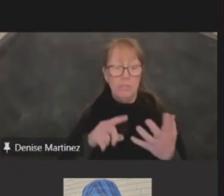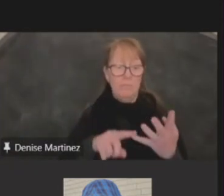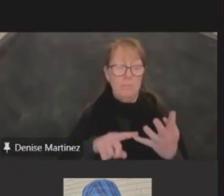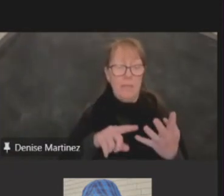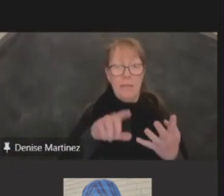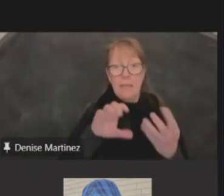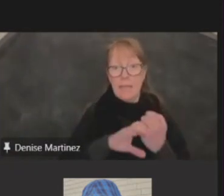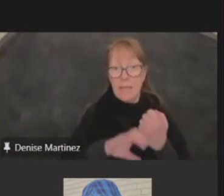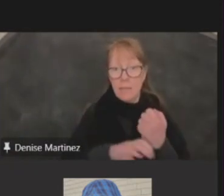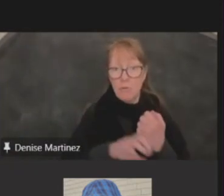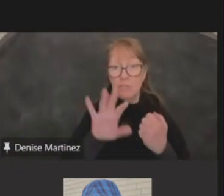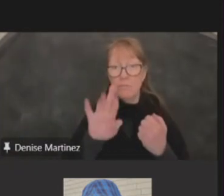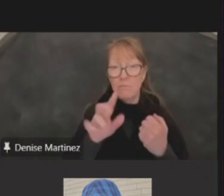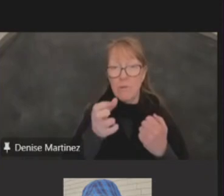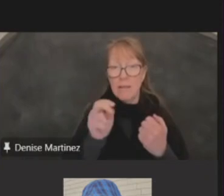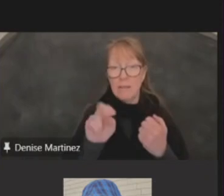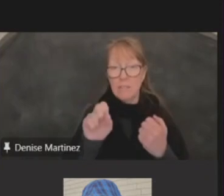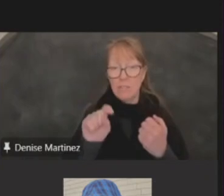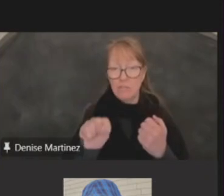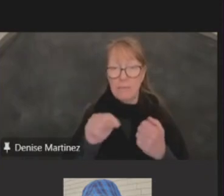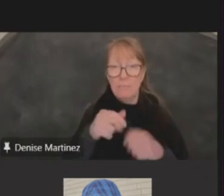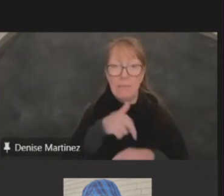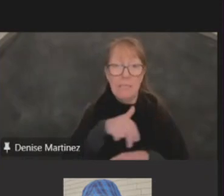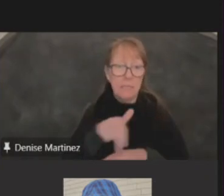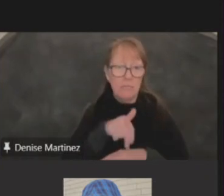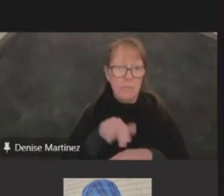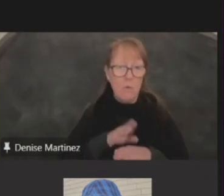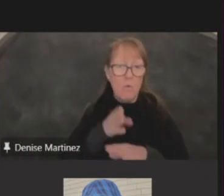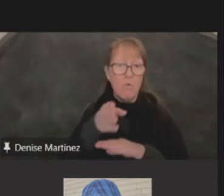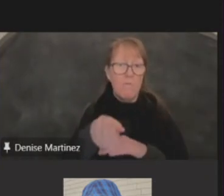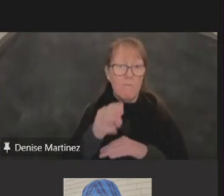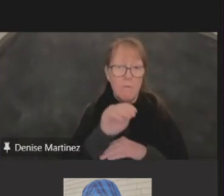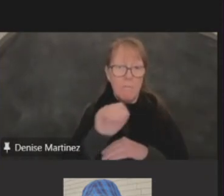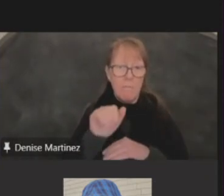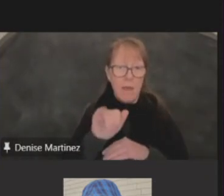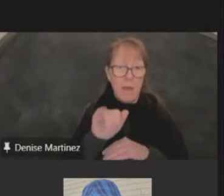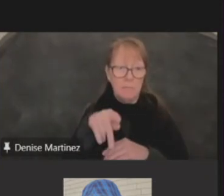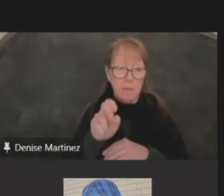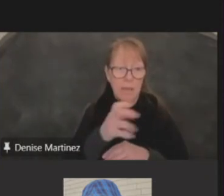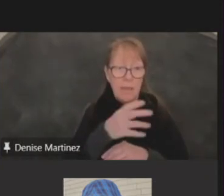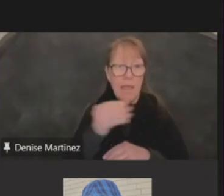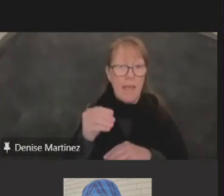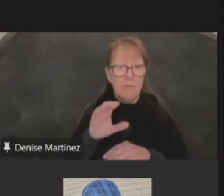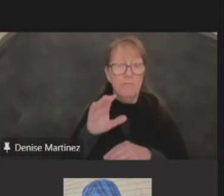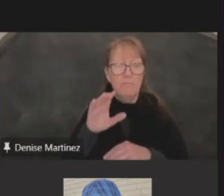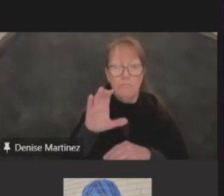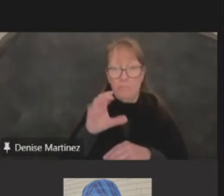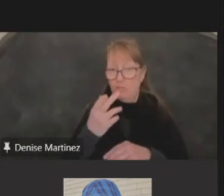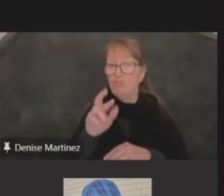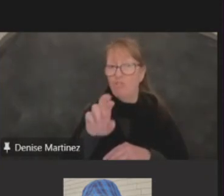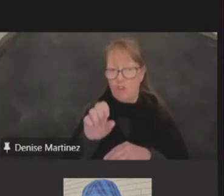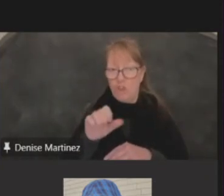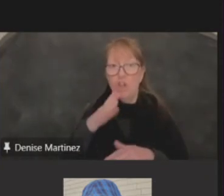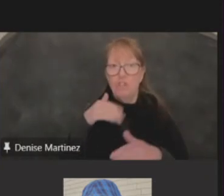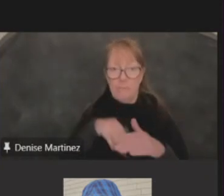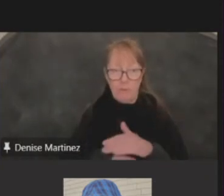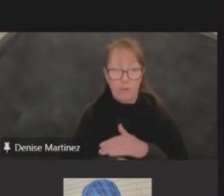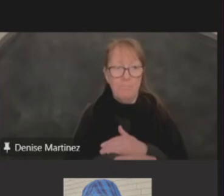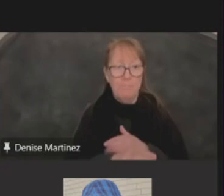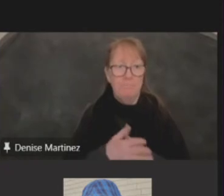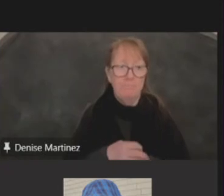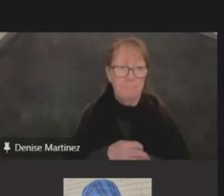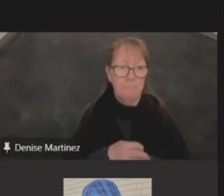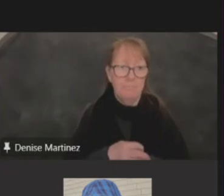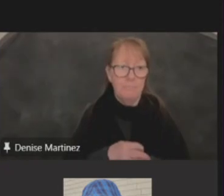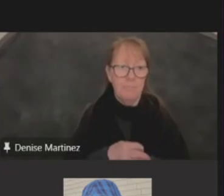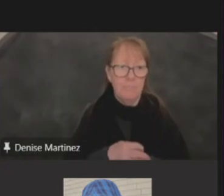and Franklin Street pedestrian bridge over the Mass Pike, and the Charles River. This project aims to improve